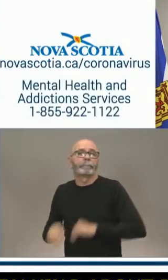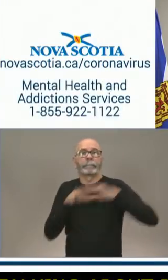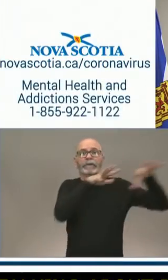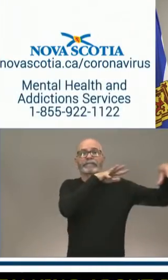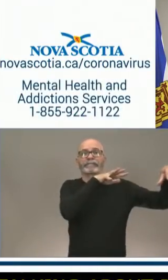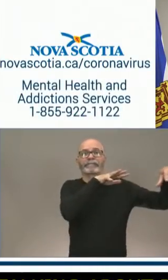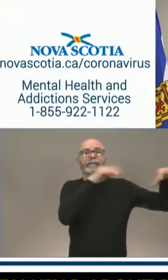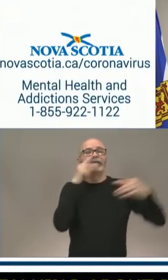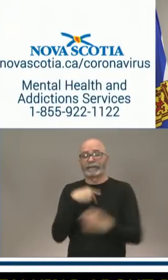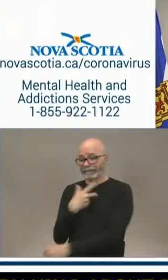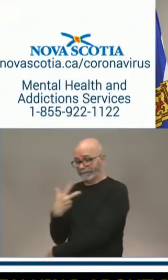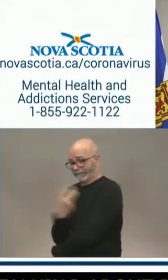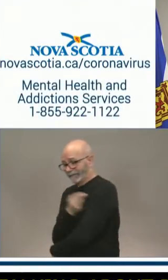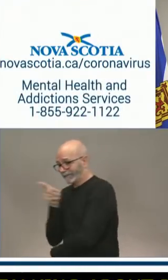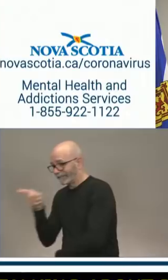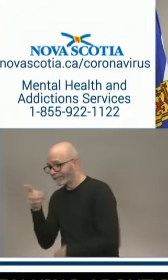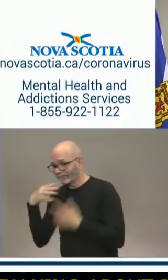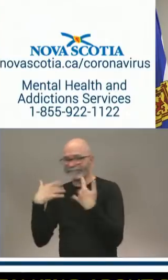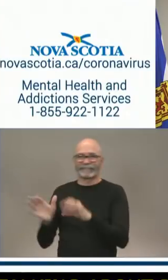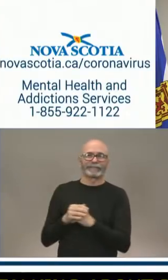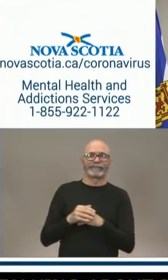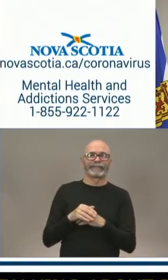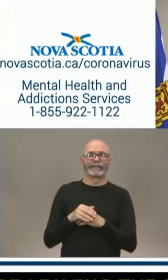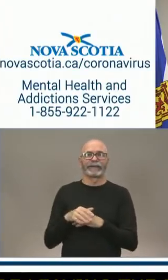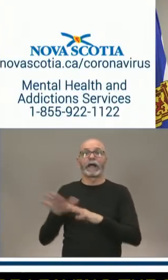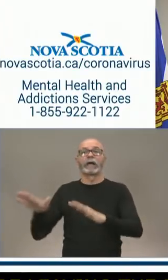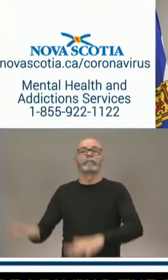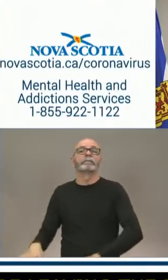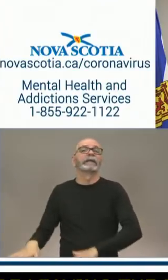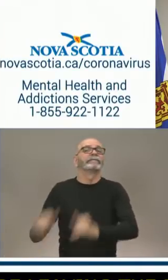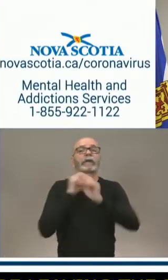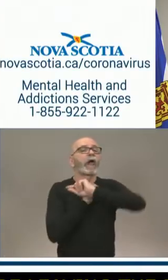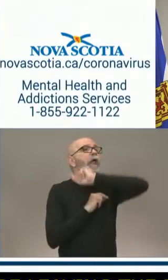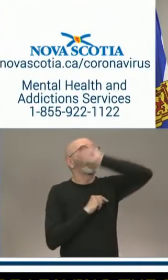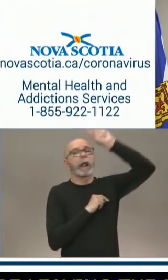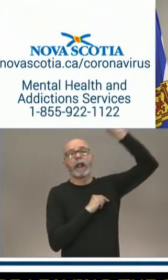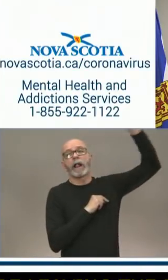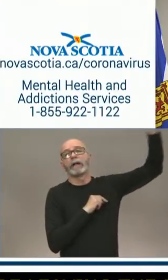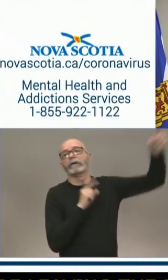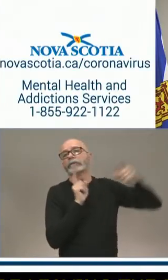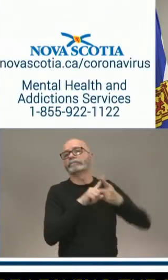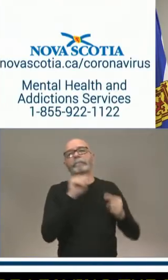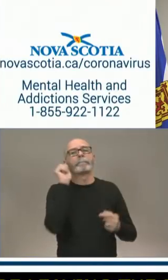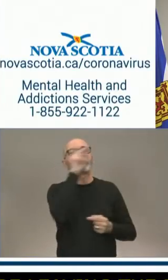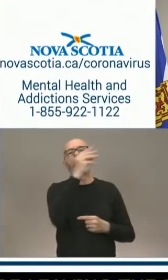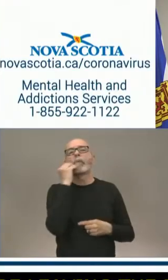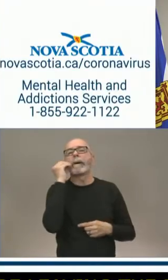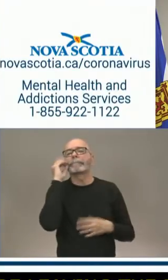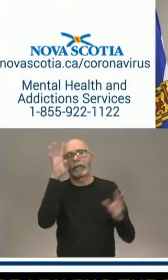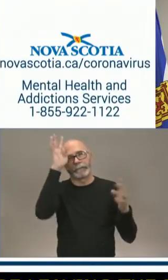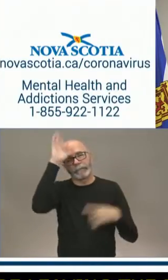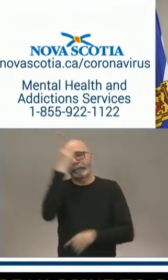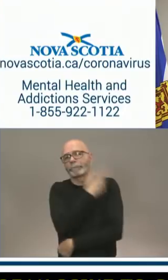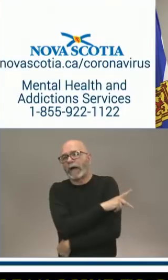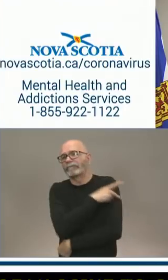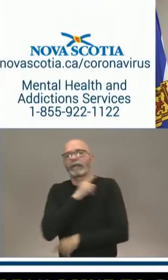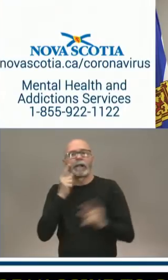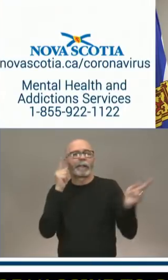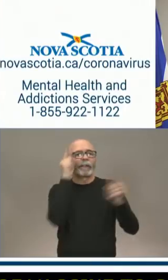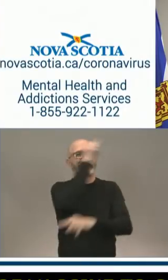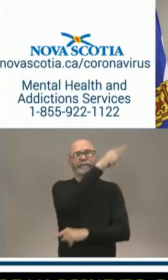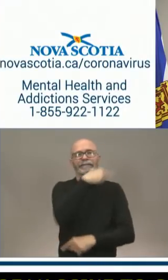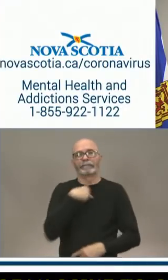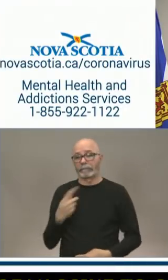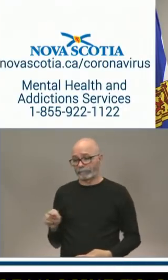say, would another province, if they were to leave, be able to give the second dose? For example, either a Nova Scotia resident who's here